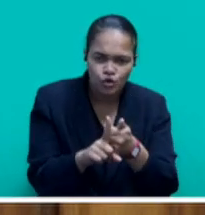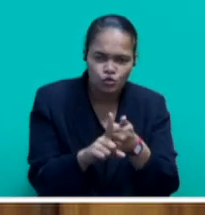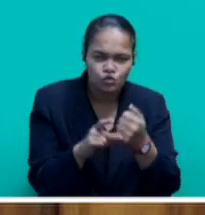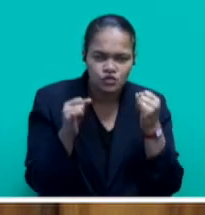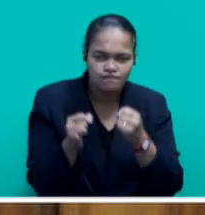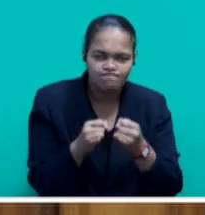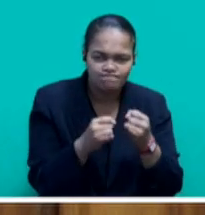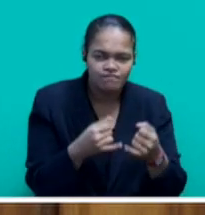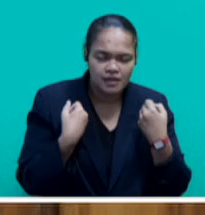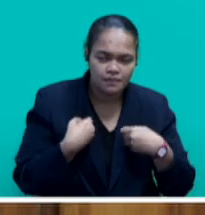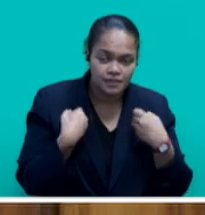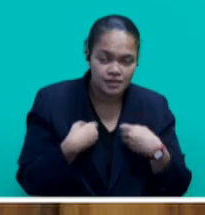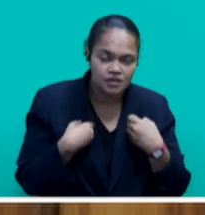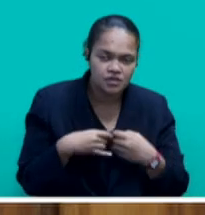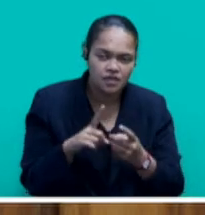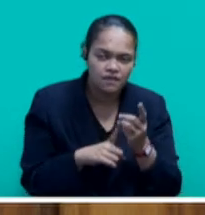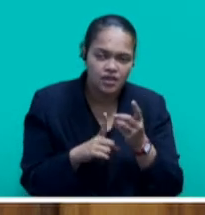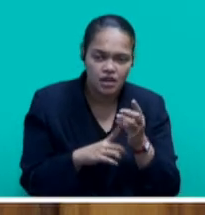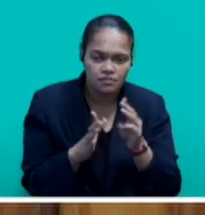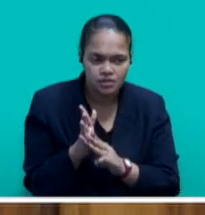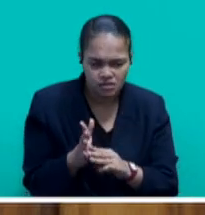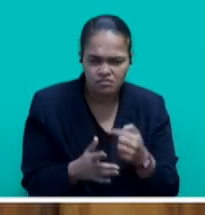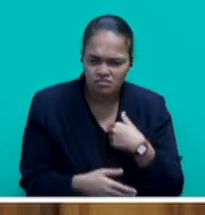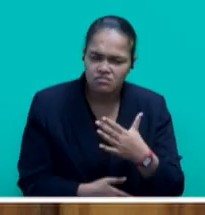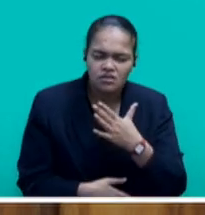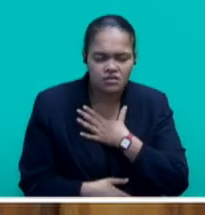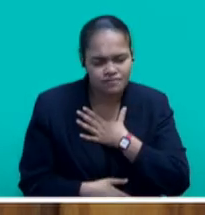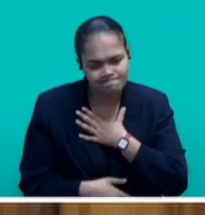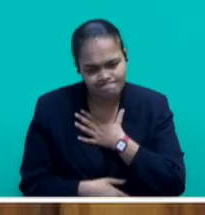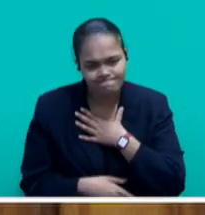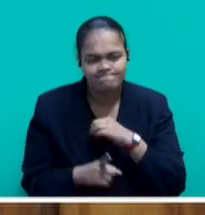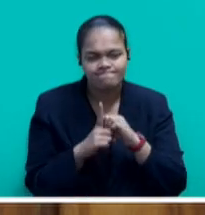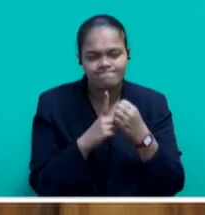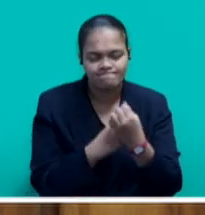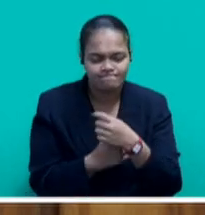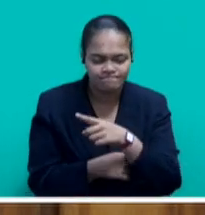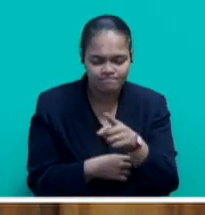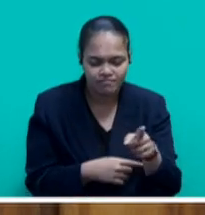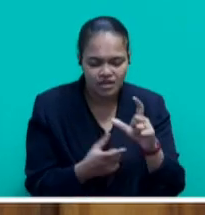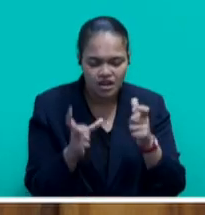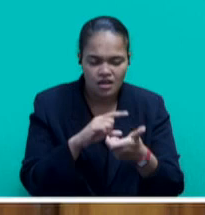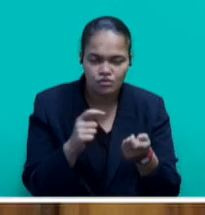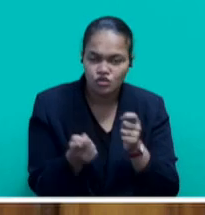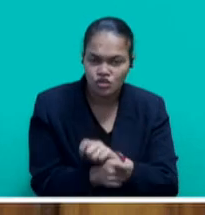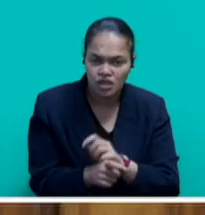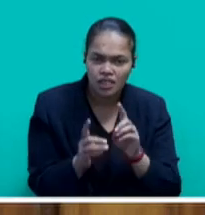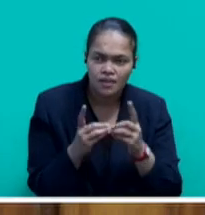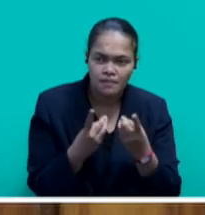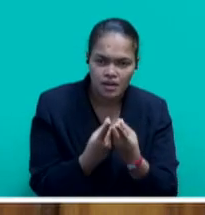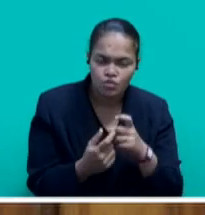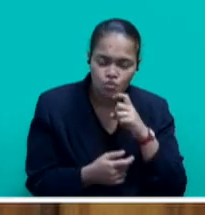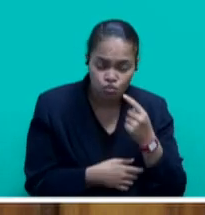and development. Mr. Speaker, sir, I am heartened by the commitment to the environment and climate change. The Department of Environment will